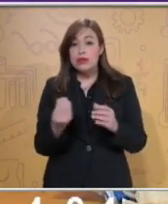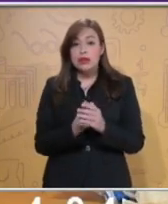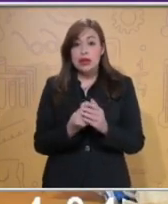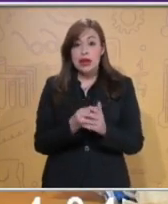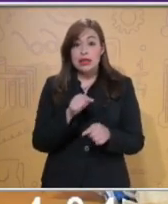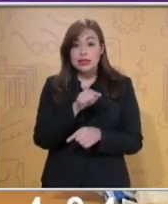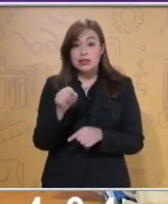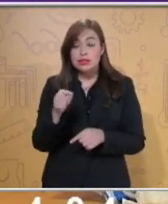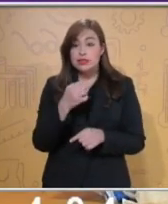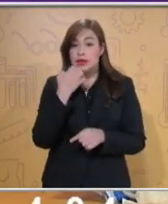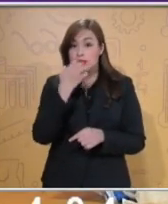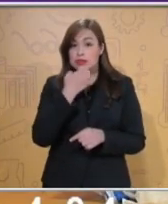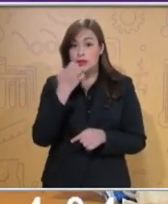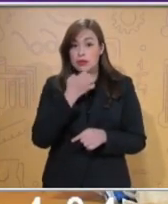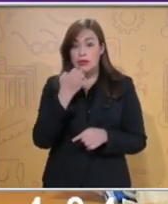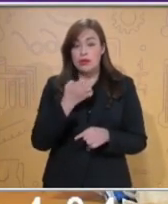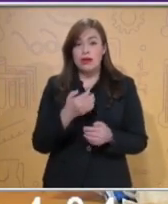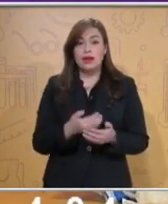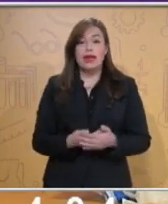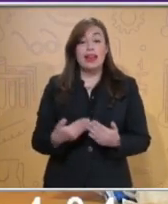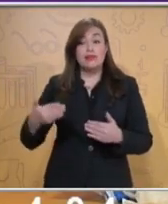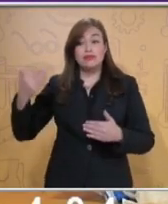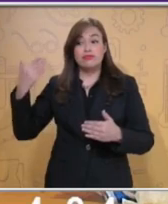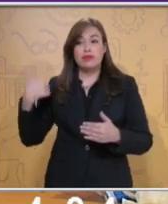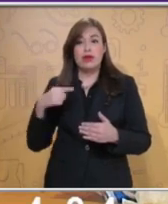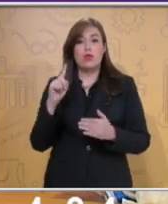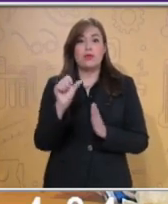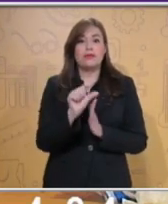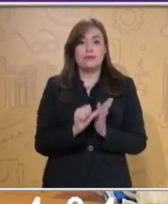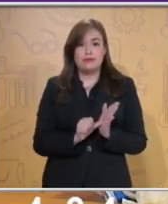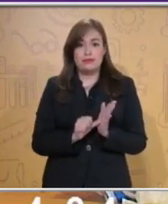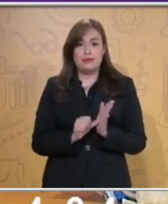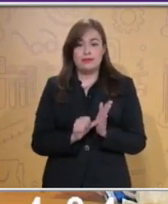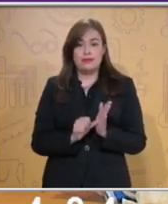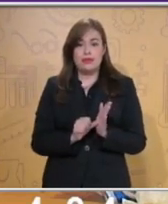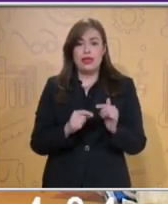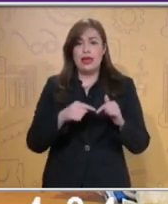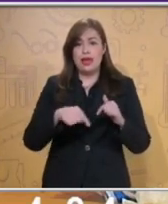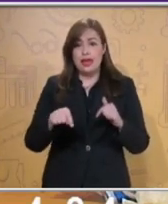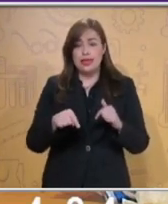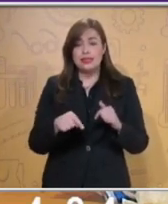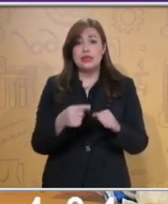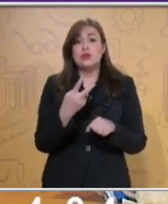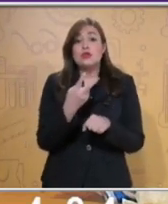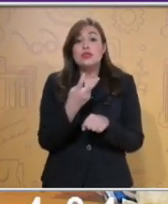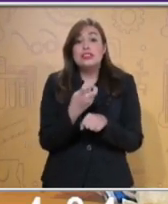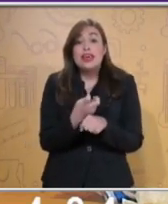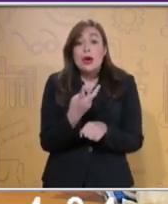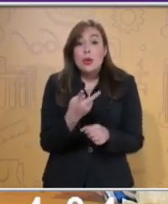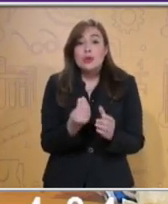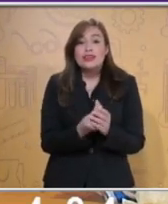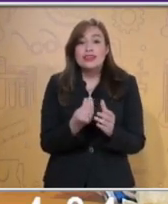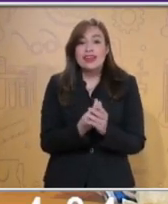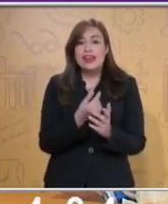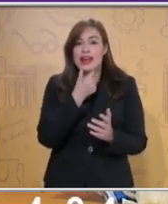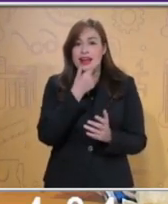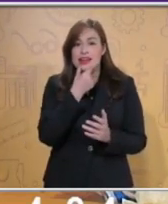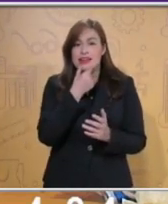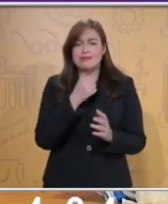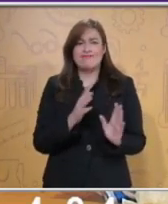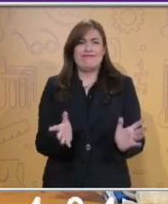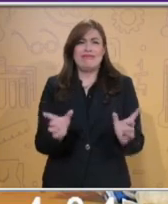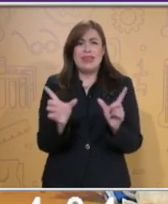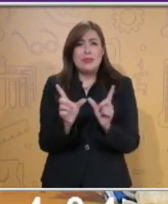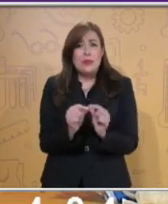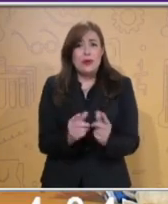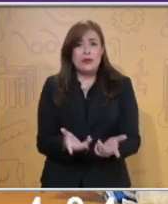during the last month, 1 month. So this is just your second English class. It is not too much. So